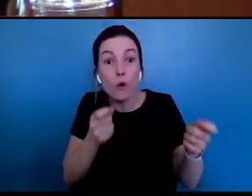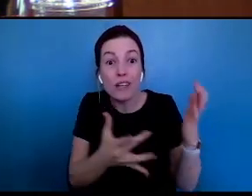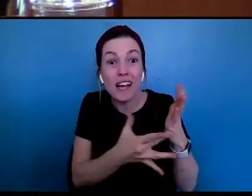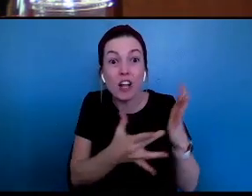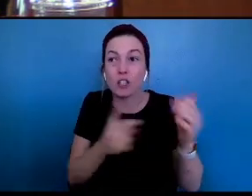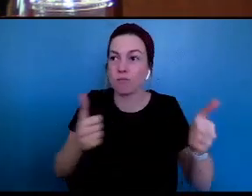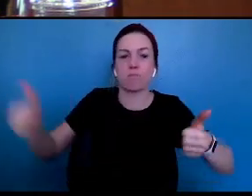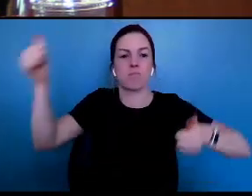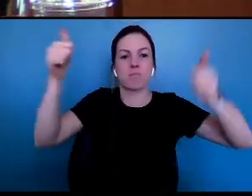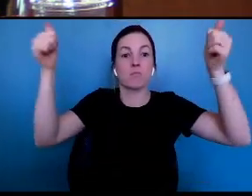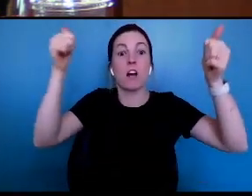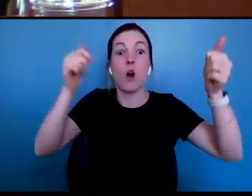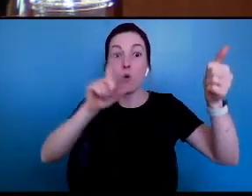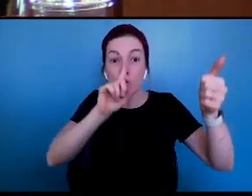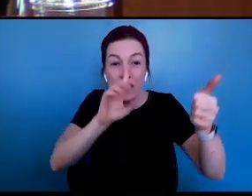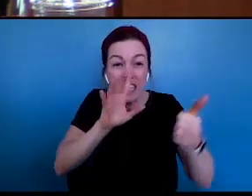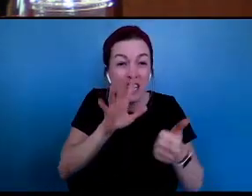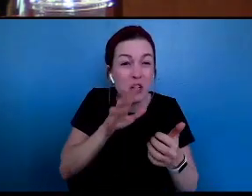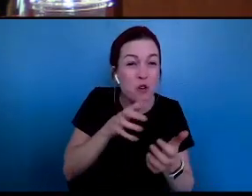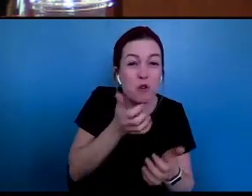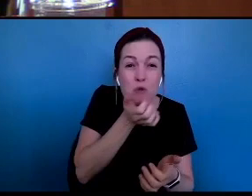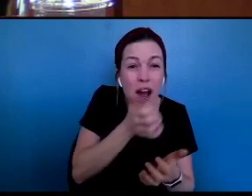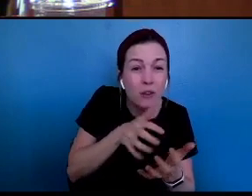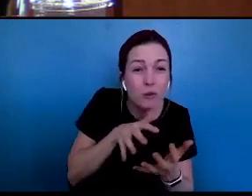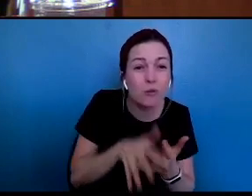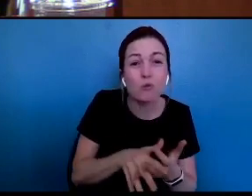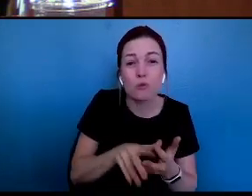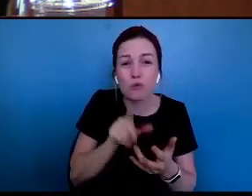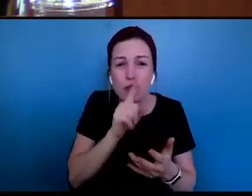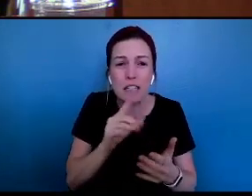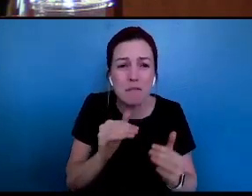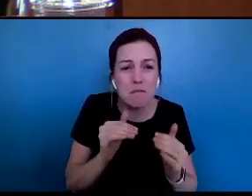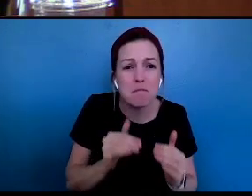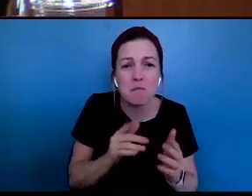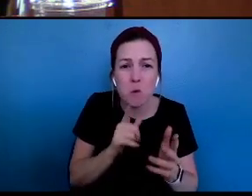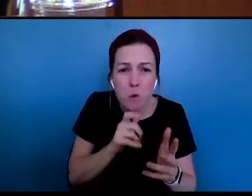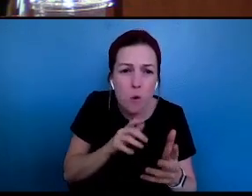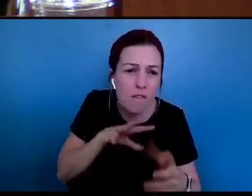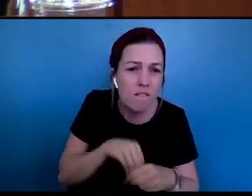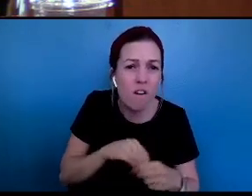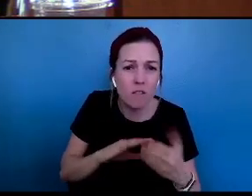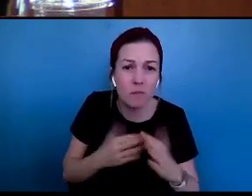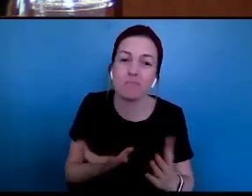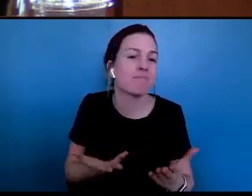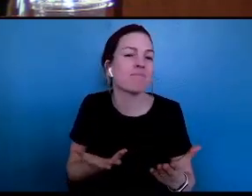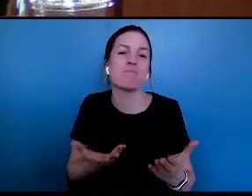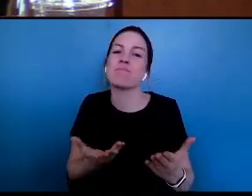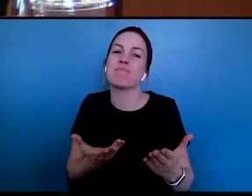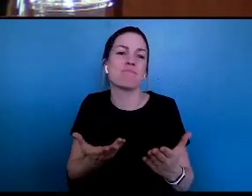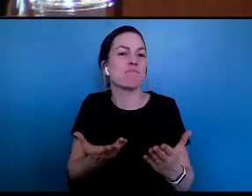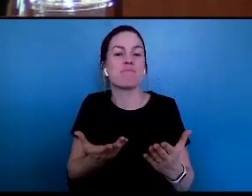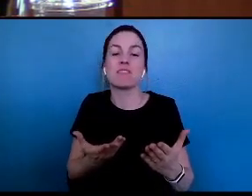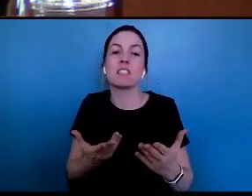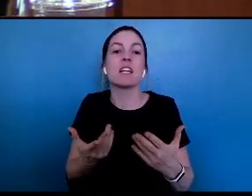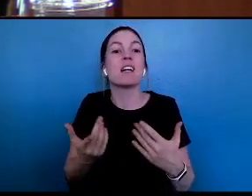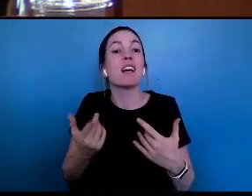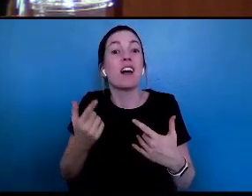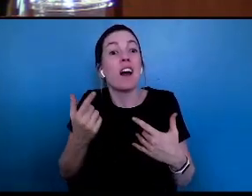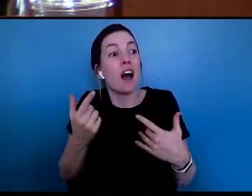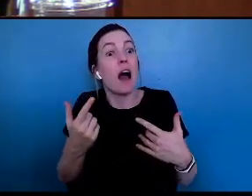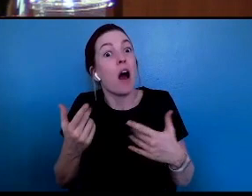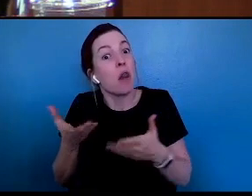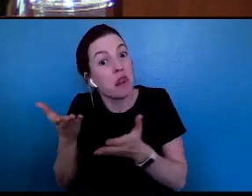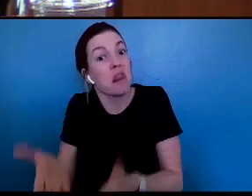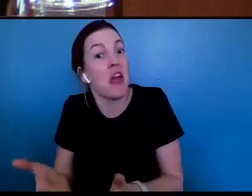people for things that they care about. Often they occur in spite of those large social media or a large platform